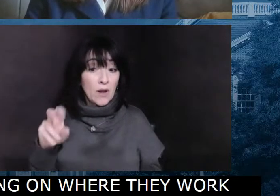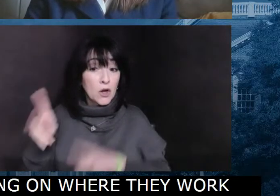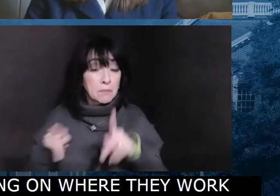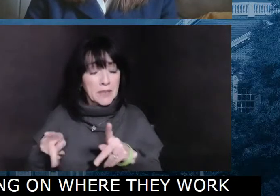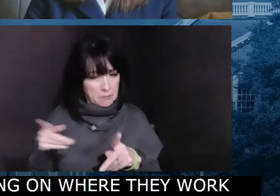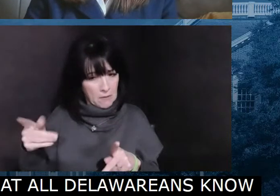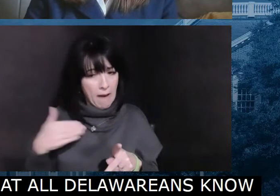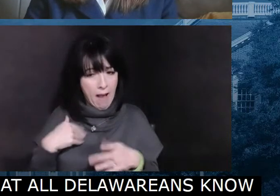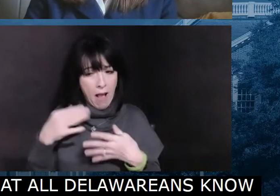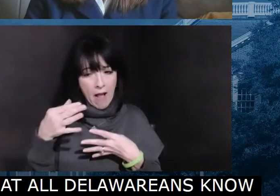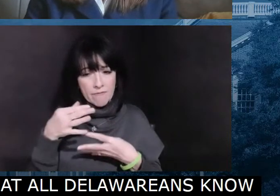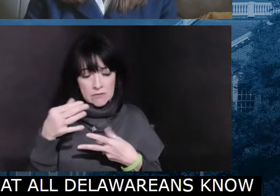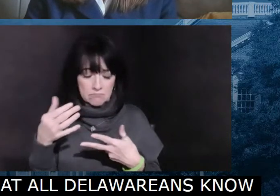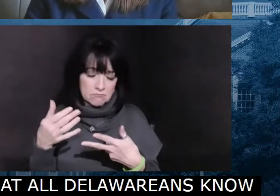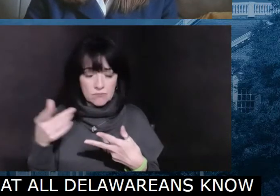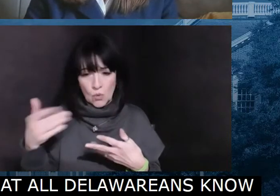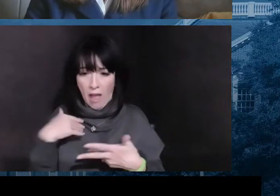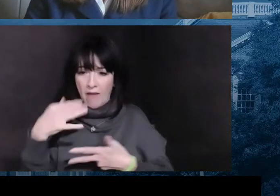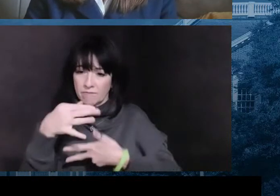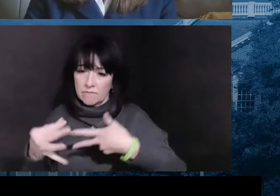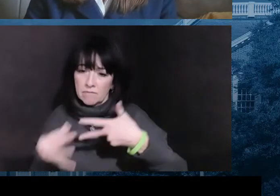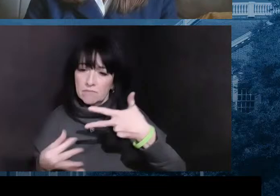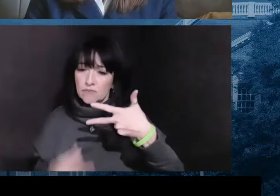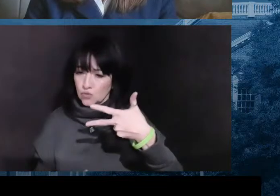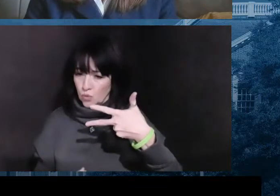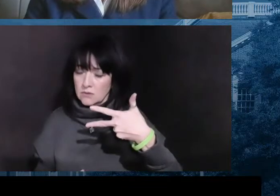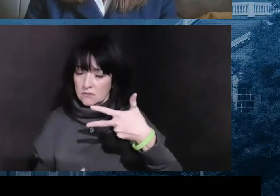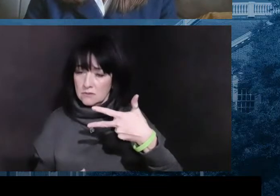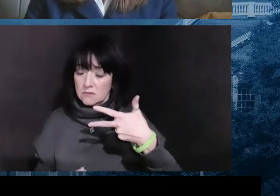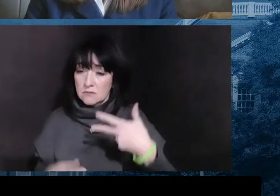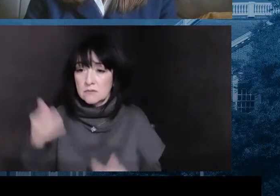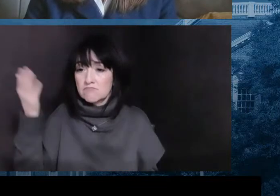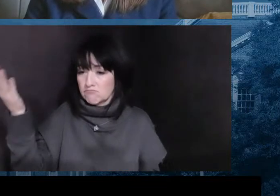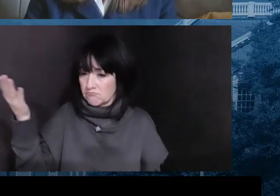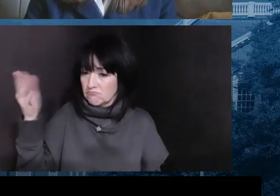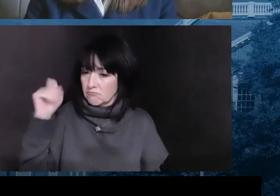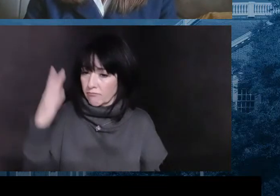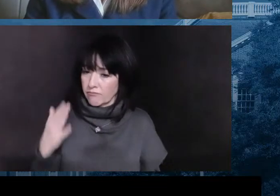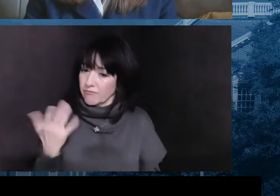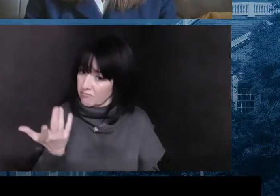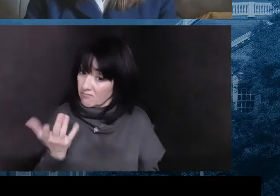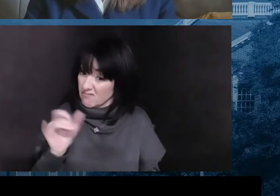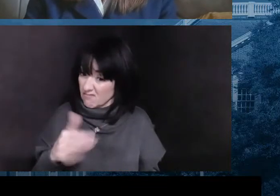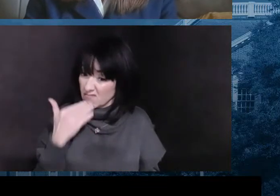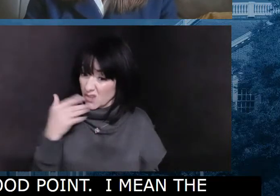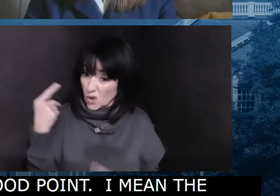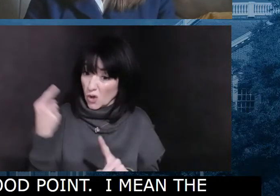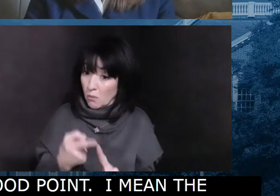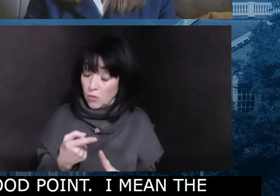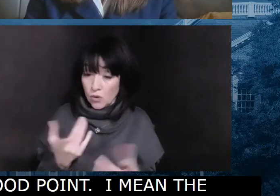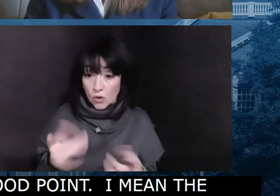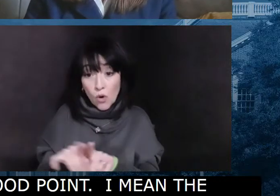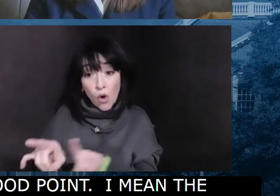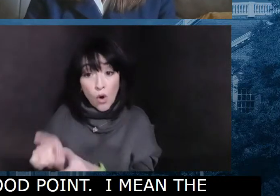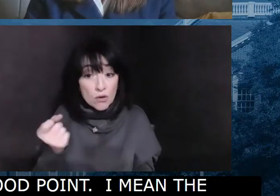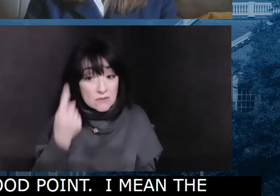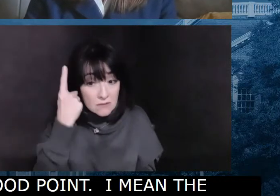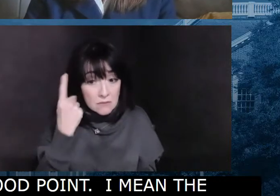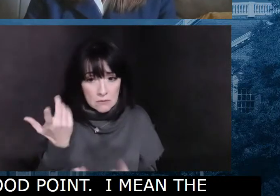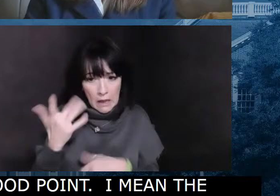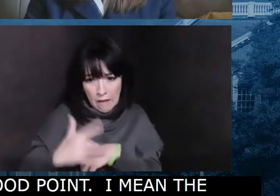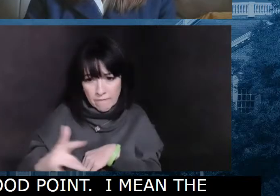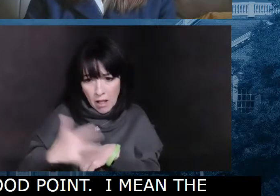that last is a good point. I mean, the question will also be one of availability. Is there going to be at the same